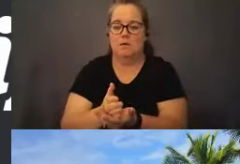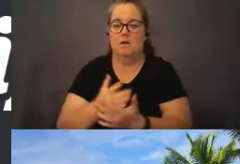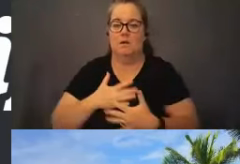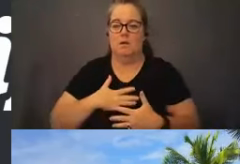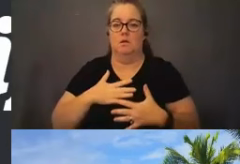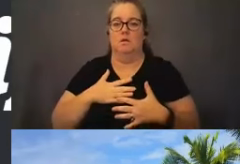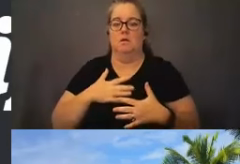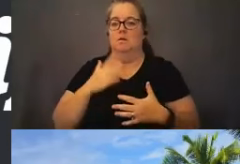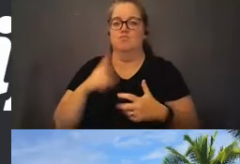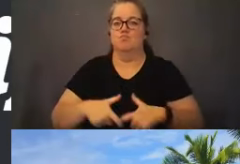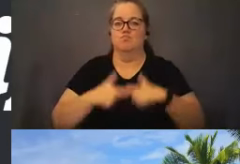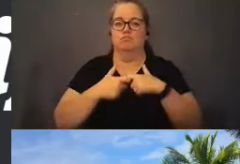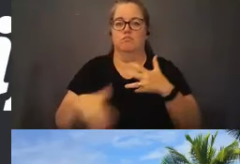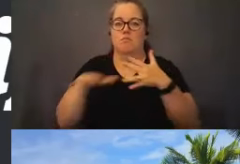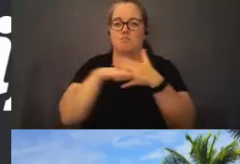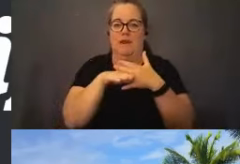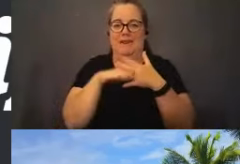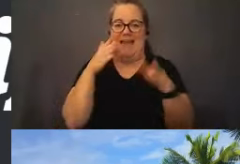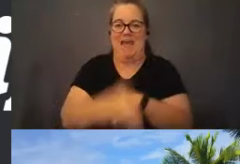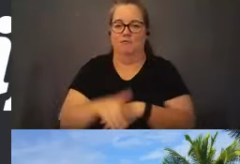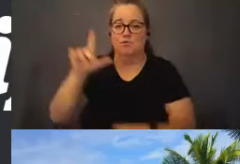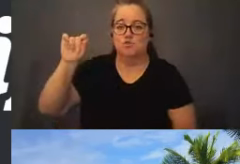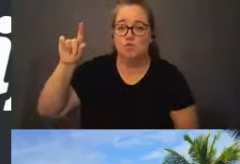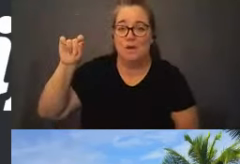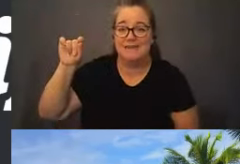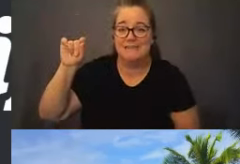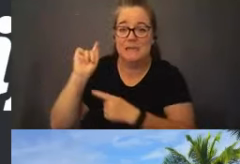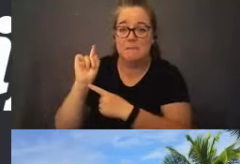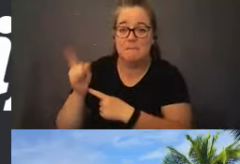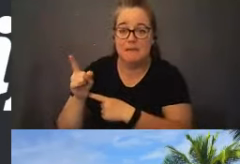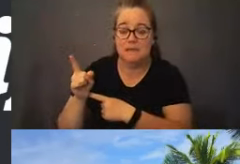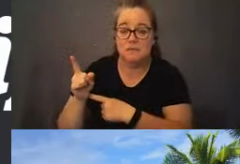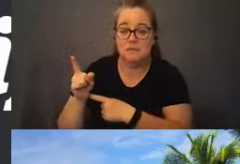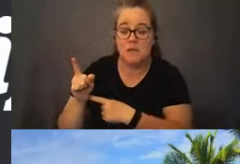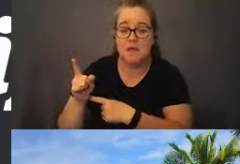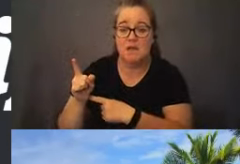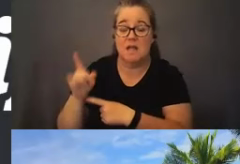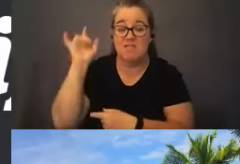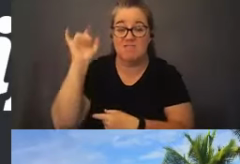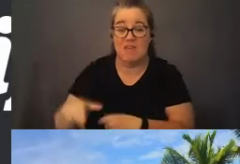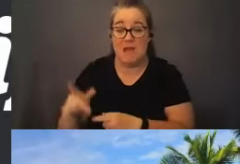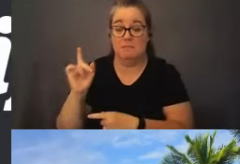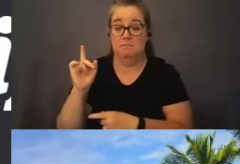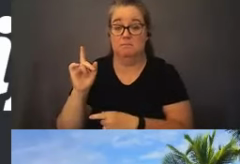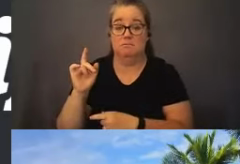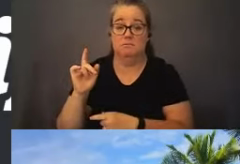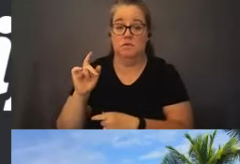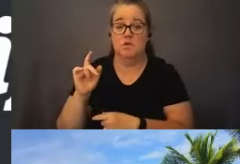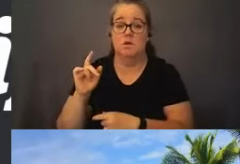20 minutes of CPR. You might at that point, if you know you could